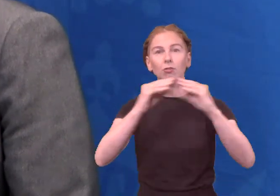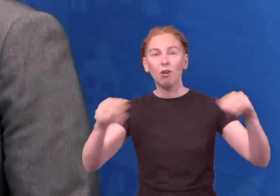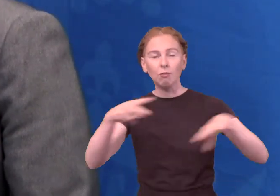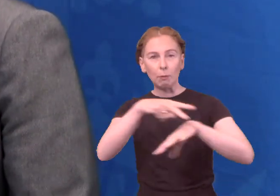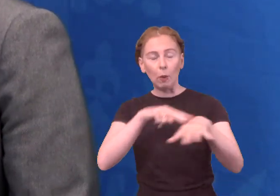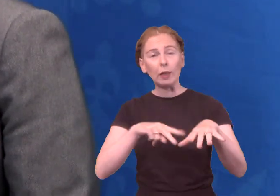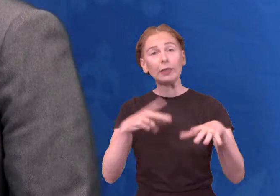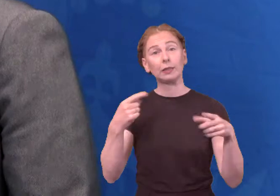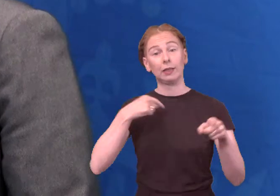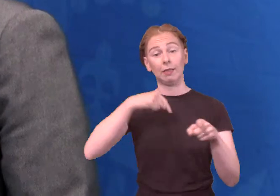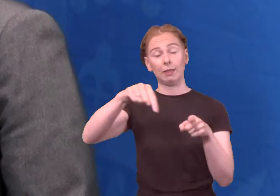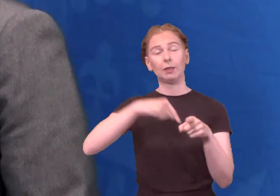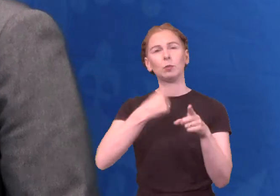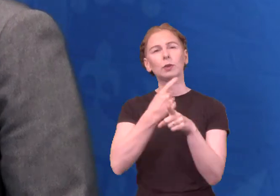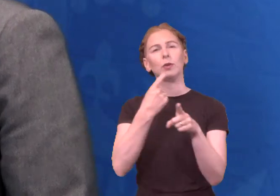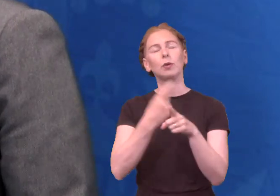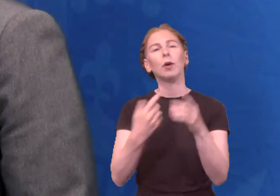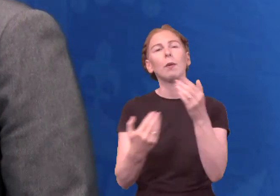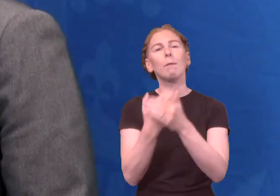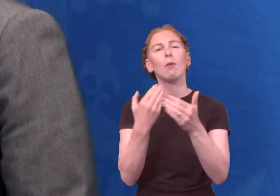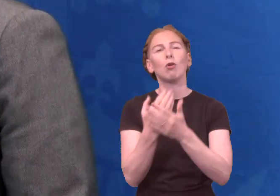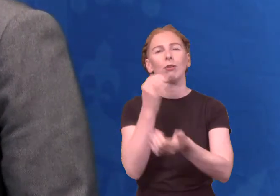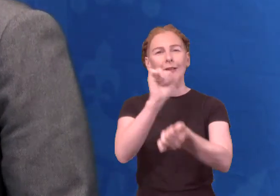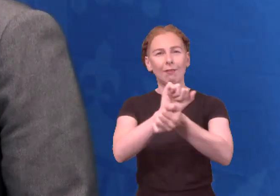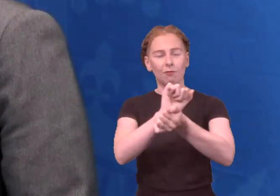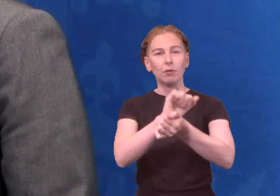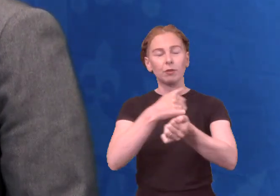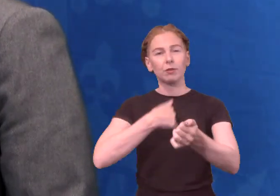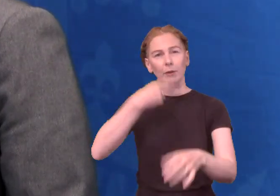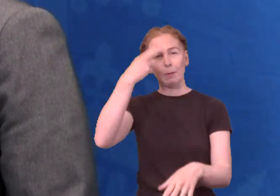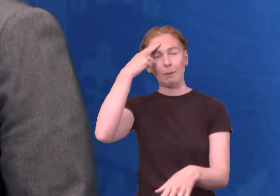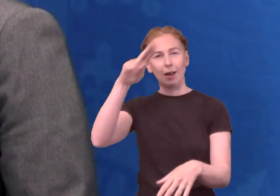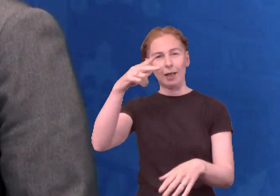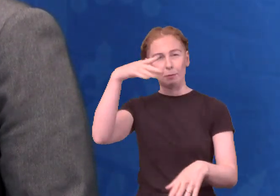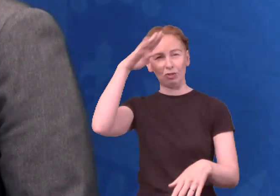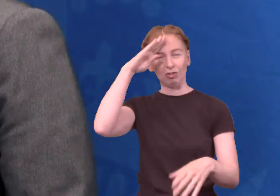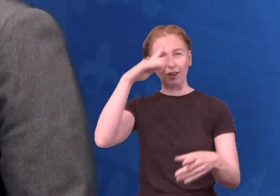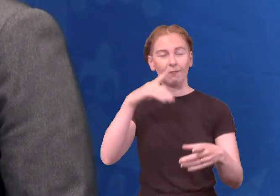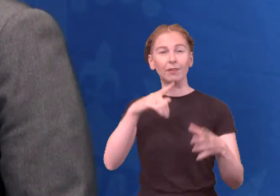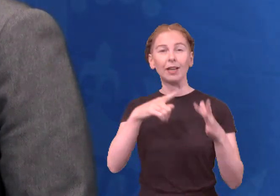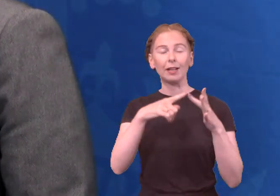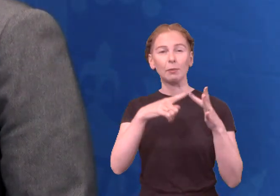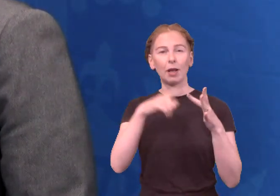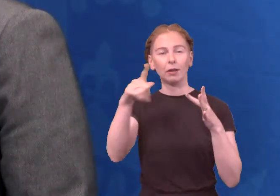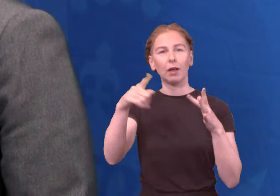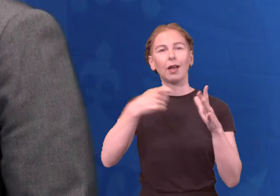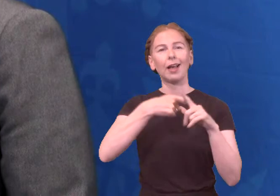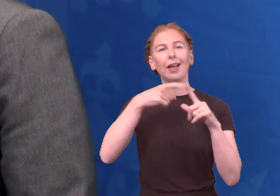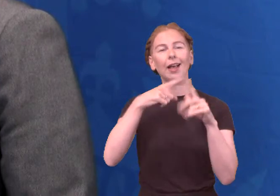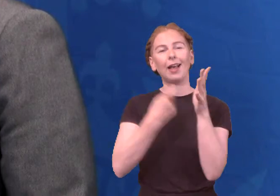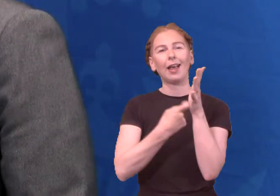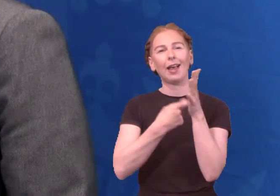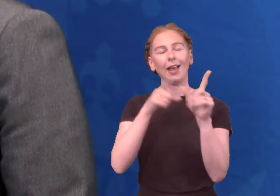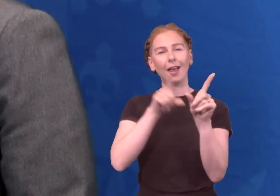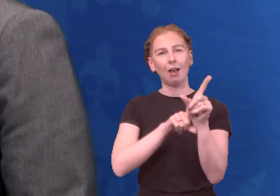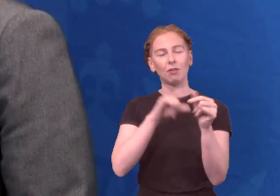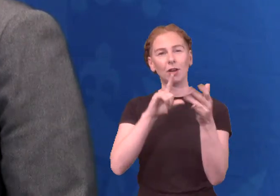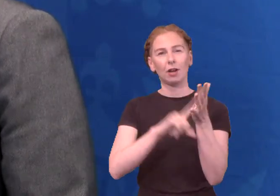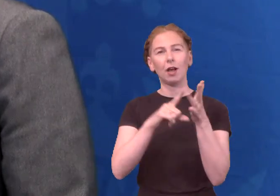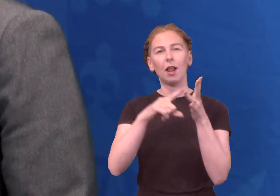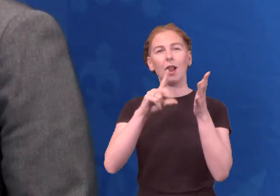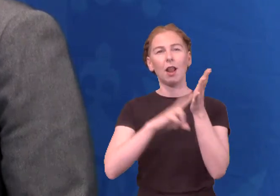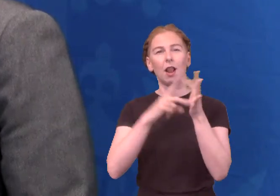slavery. My name is Detective Chief Inspector Kerry Lovelace and I'm the Surrey Police Strategic Lead for modern slavery,